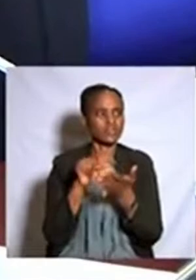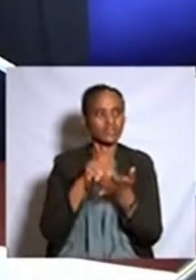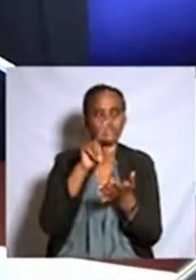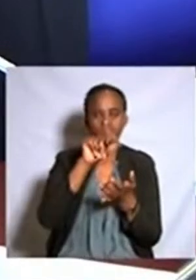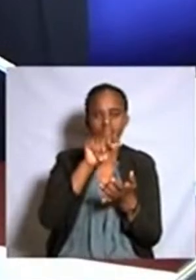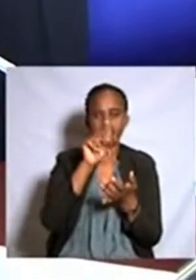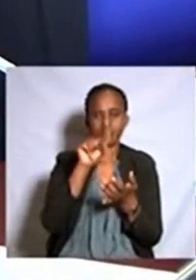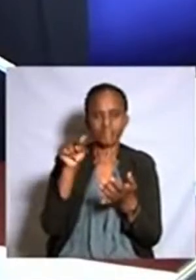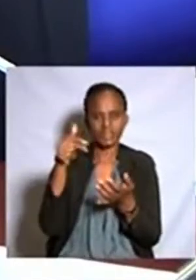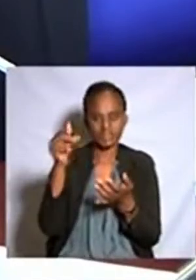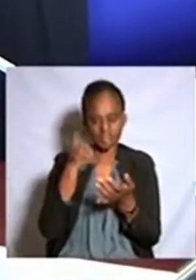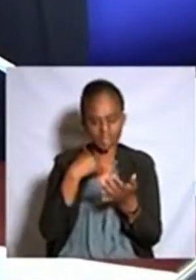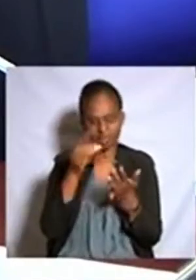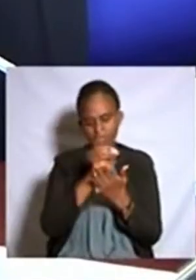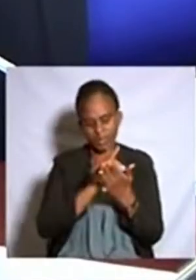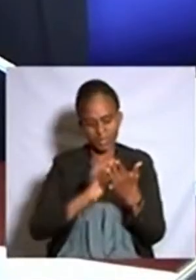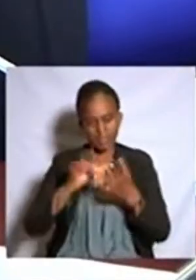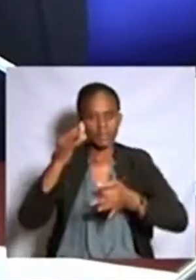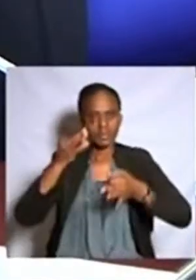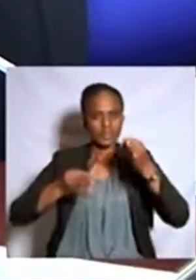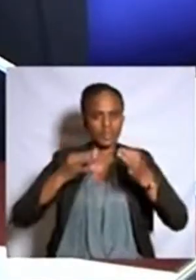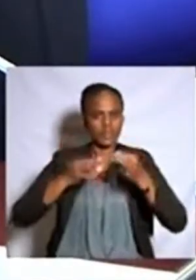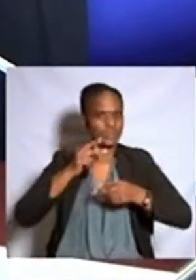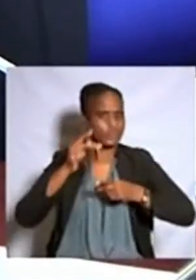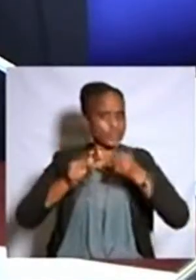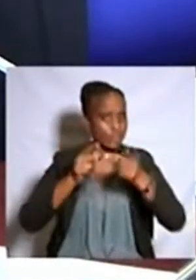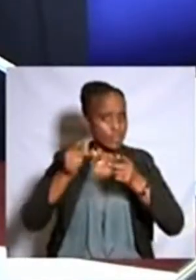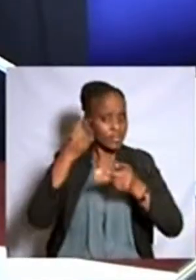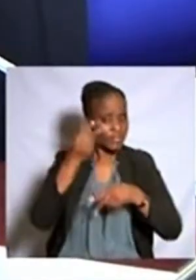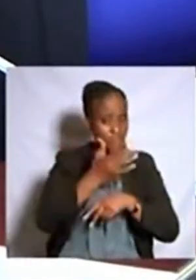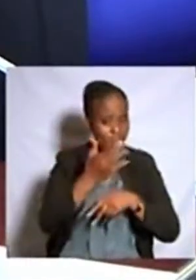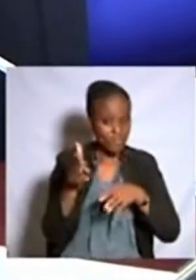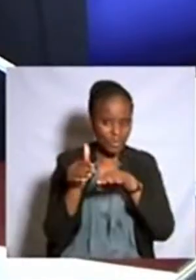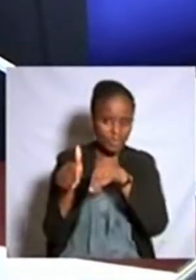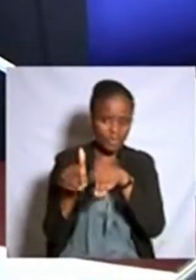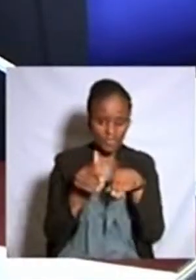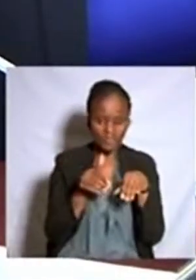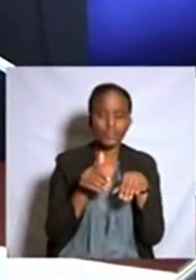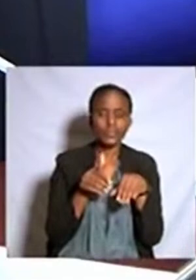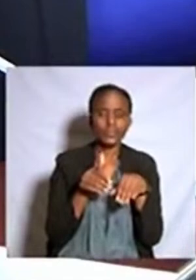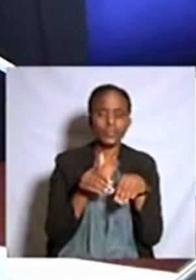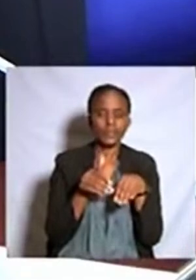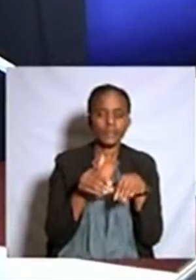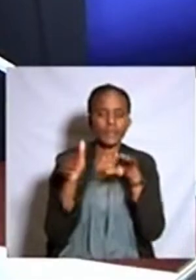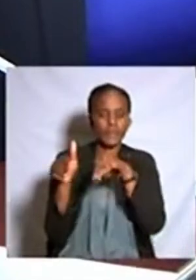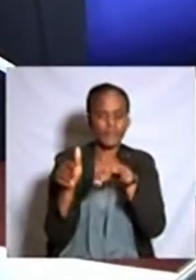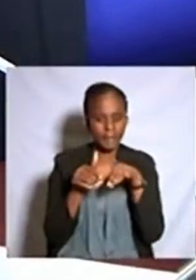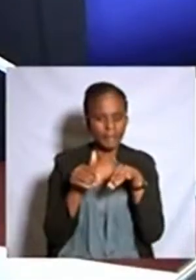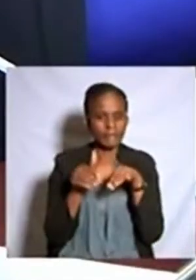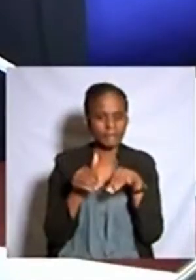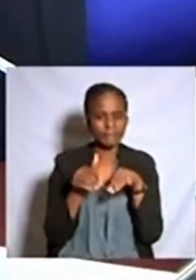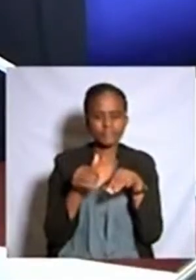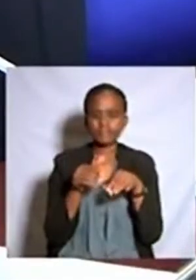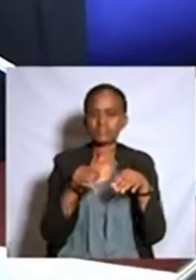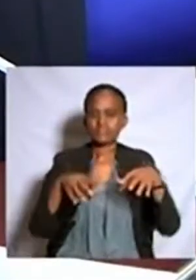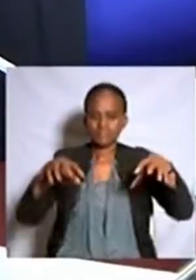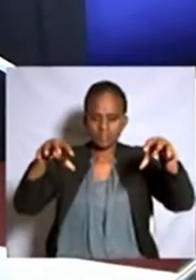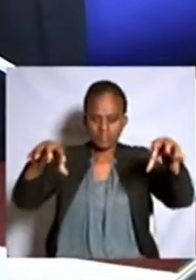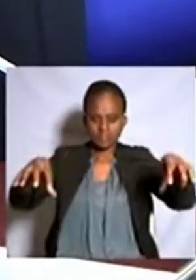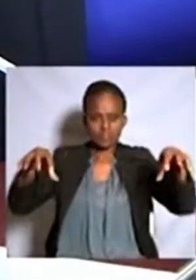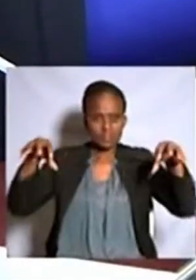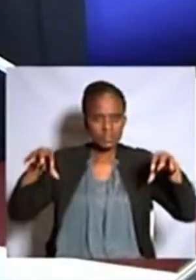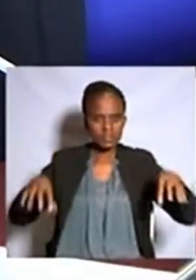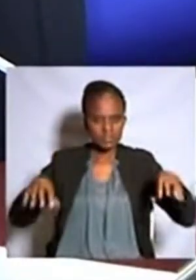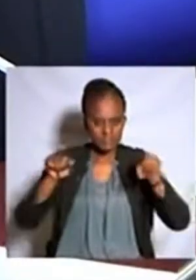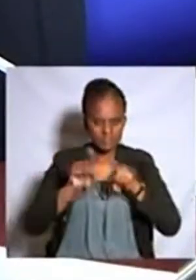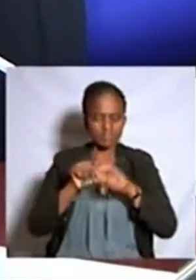They've since drafted the court process for the withdrawal of the subsisting caveat and just